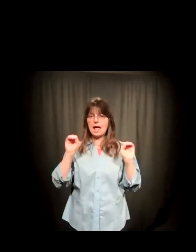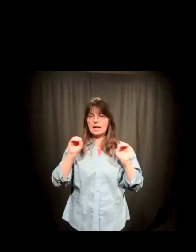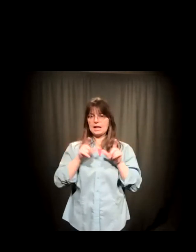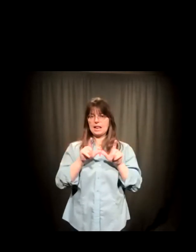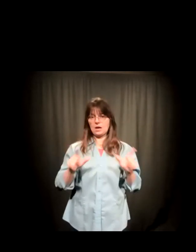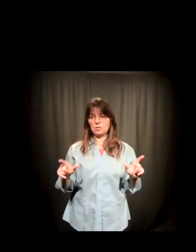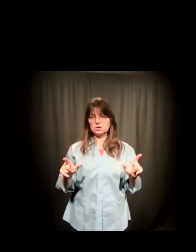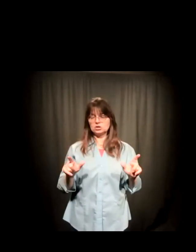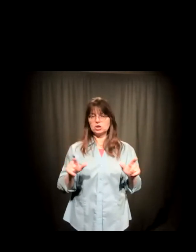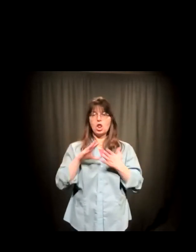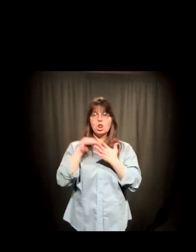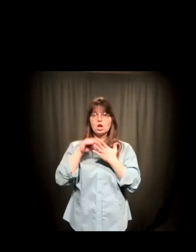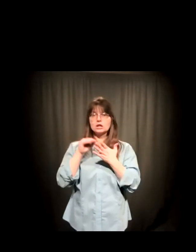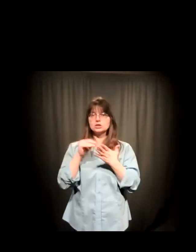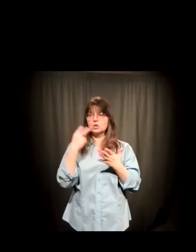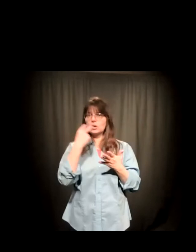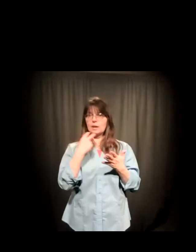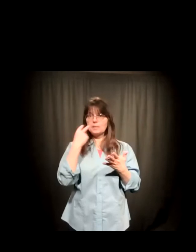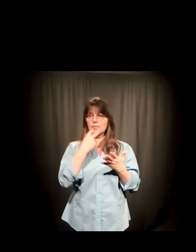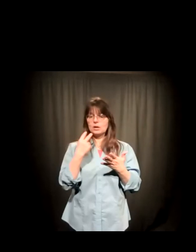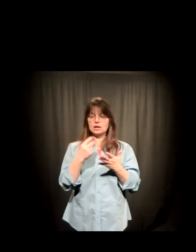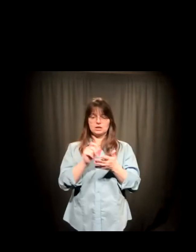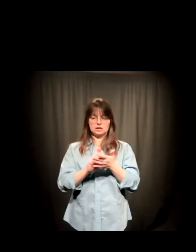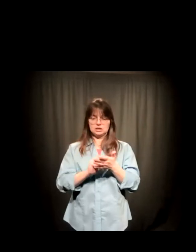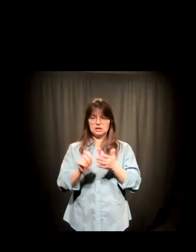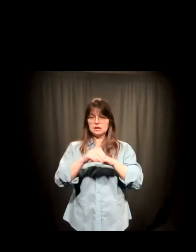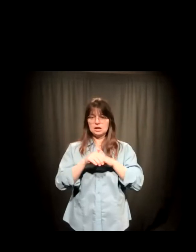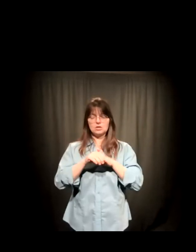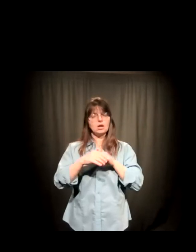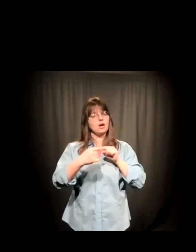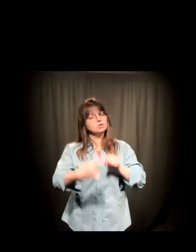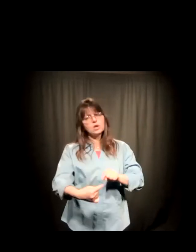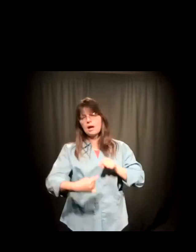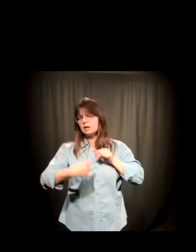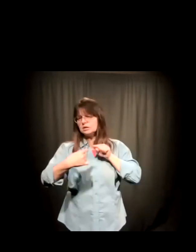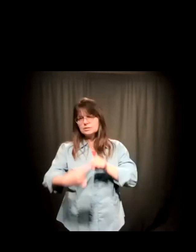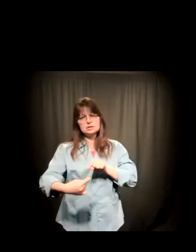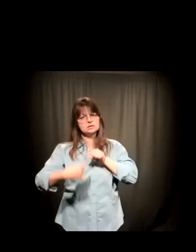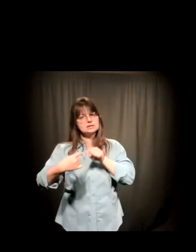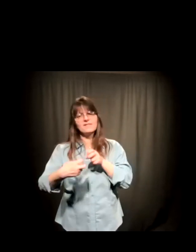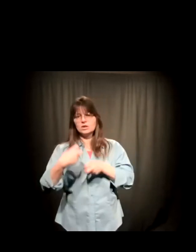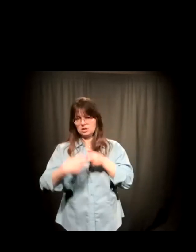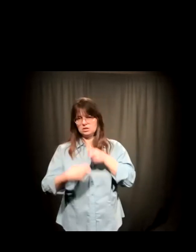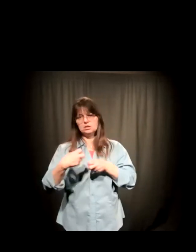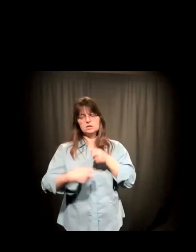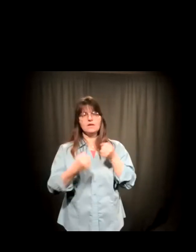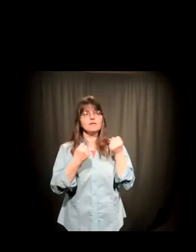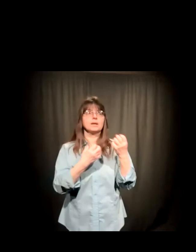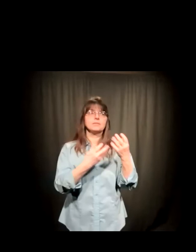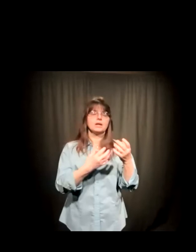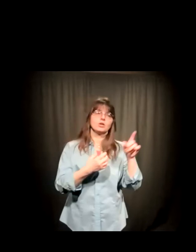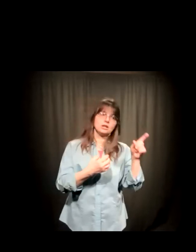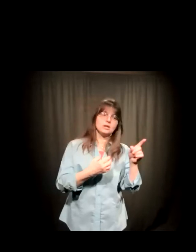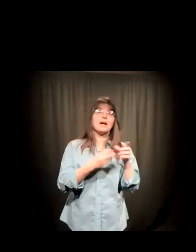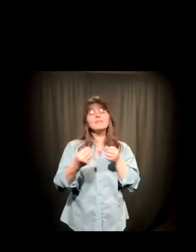speak and lip read English was tremendously, and is still tremendously difficult for many deaf people. And so he didn't learn